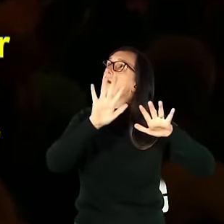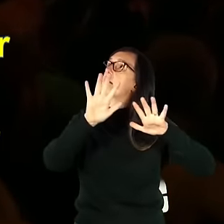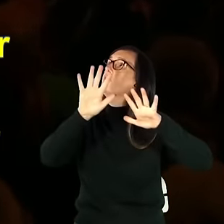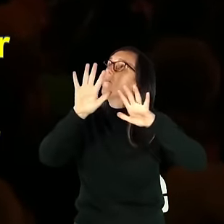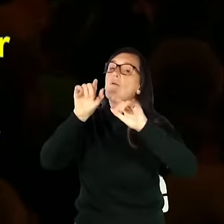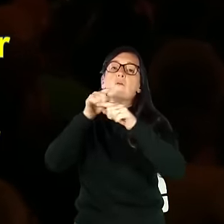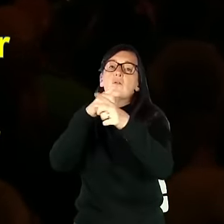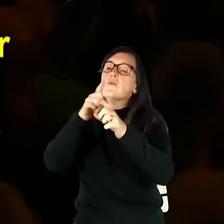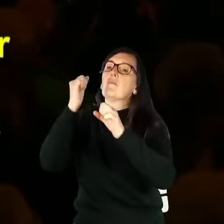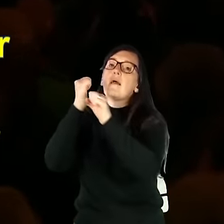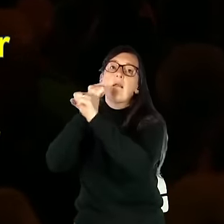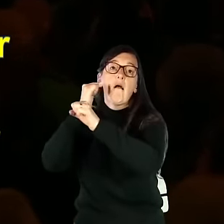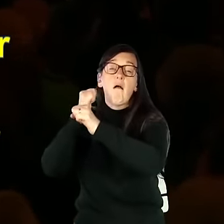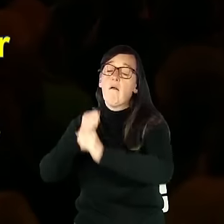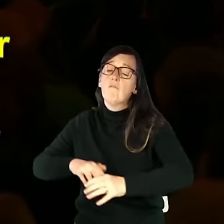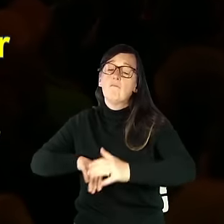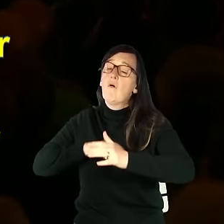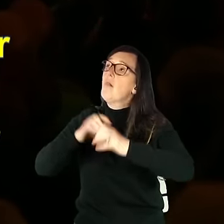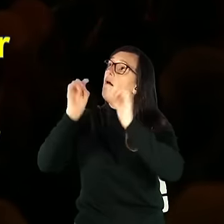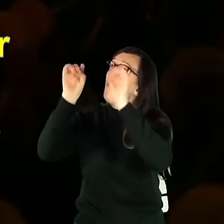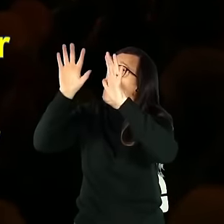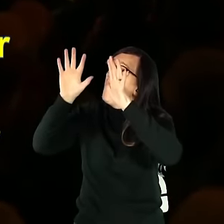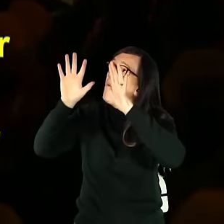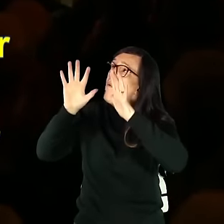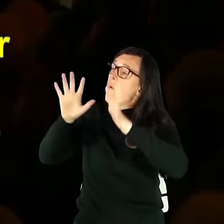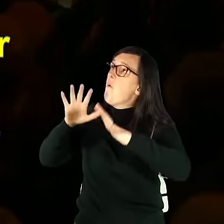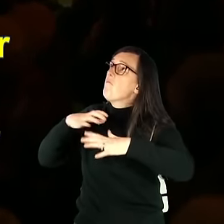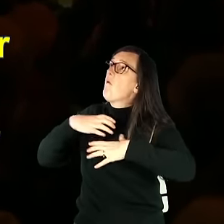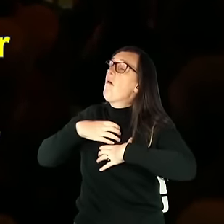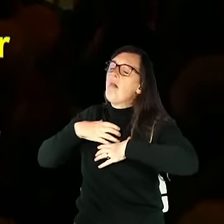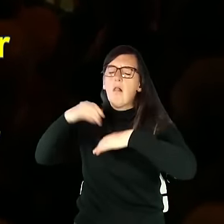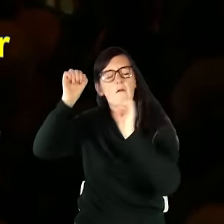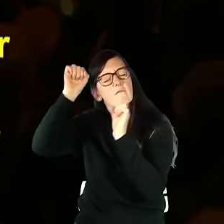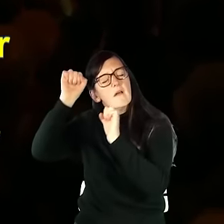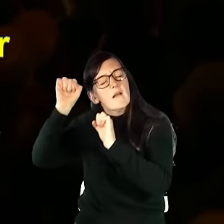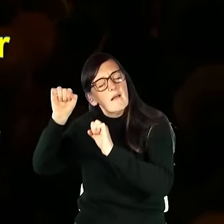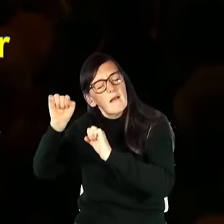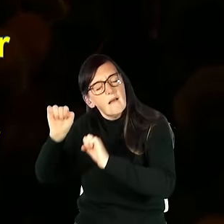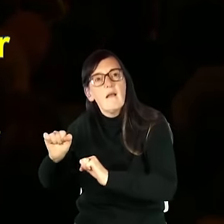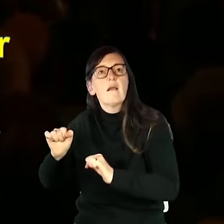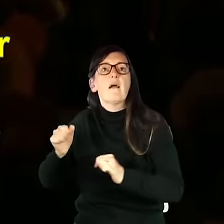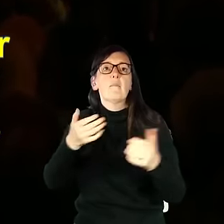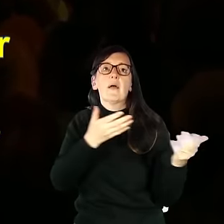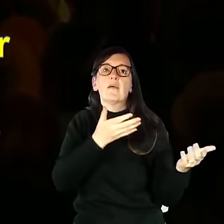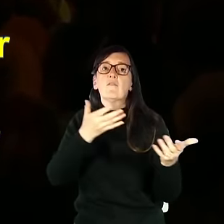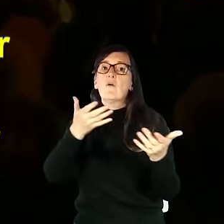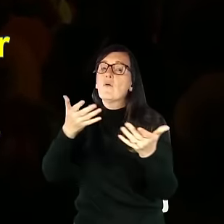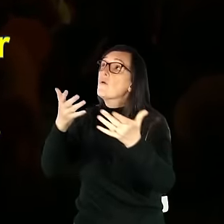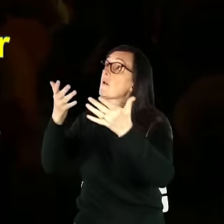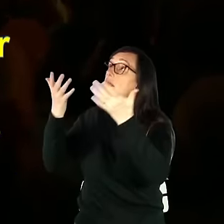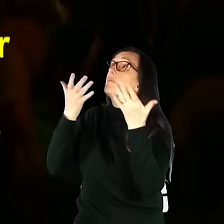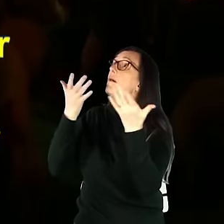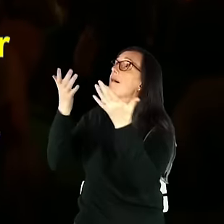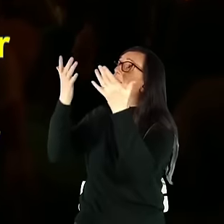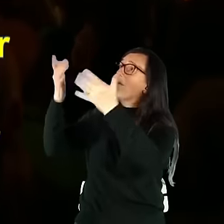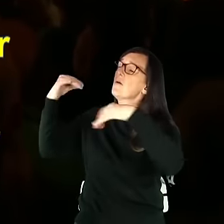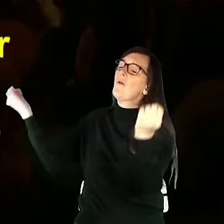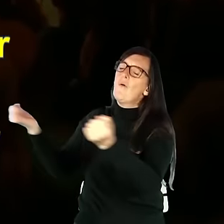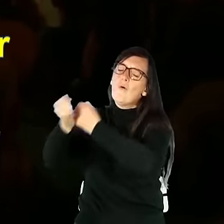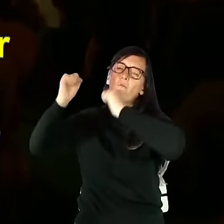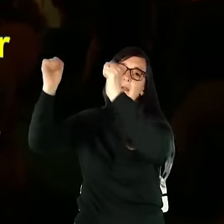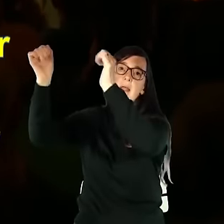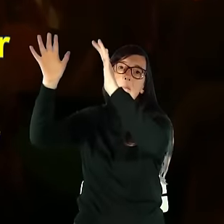Stand before your maker, full of wonder, full of fear. Come behold his power